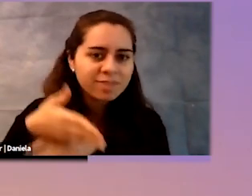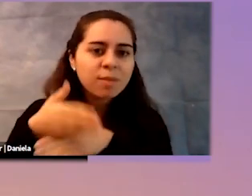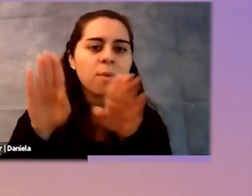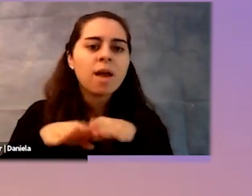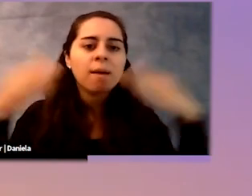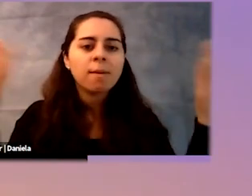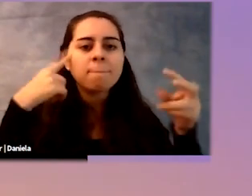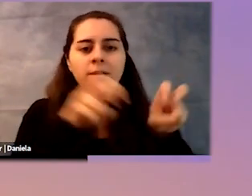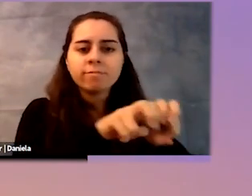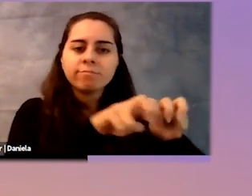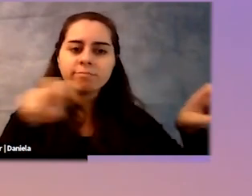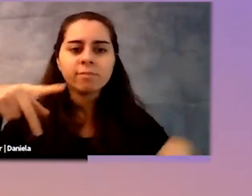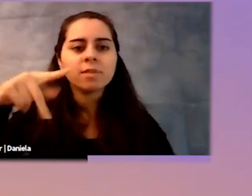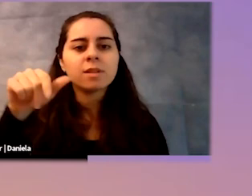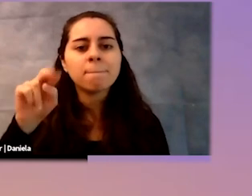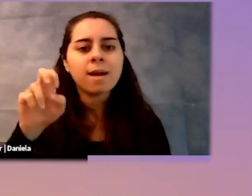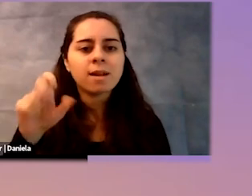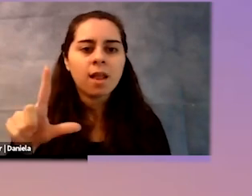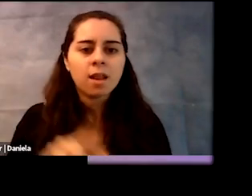for our panel.